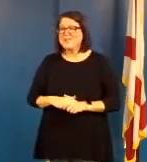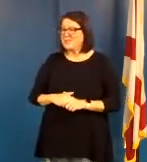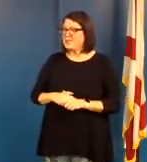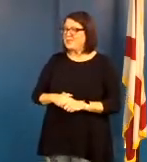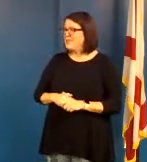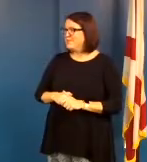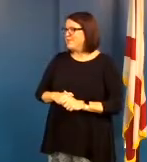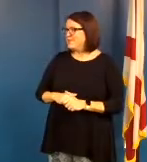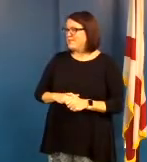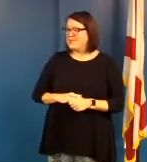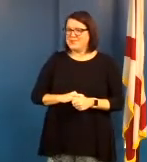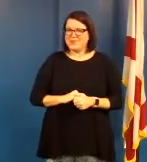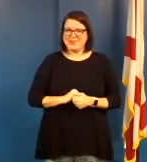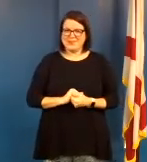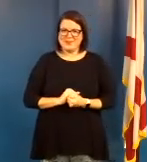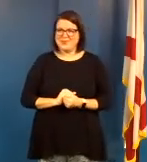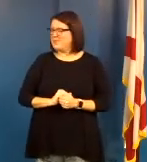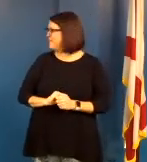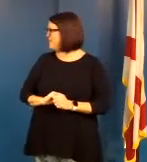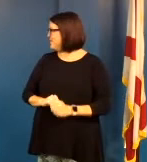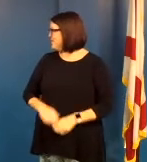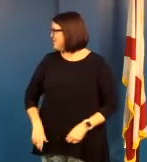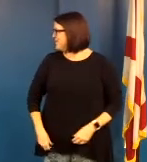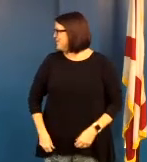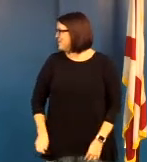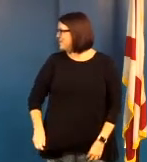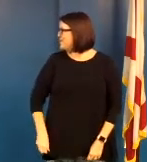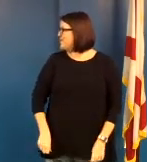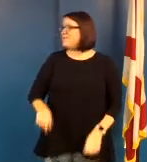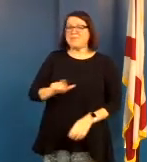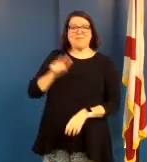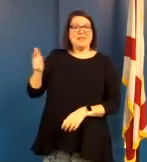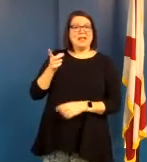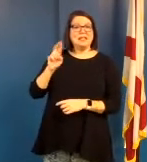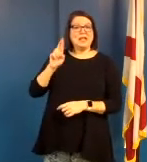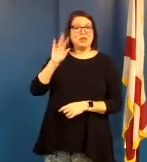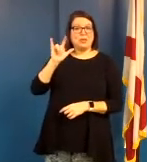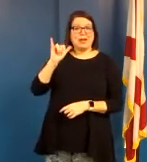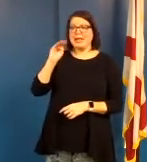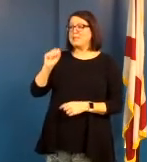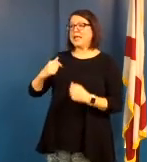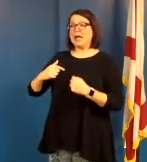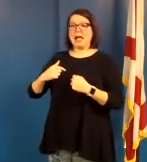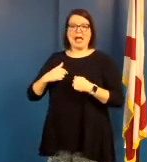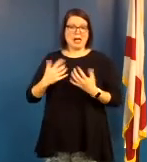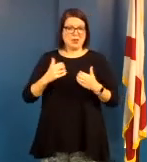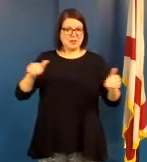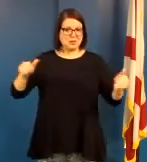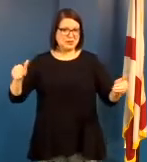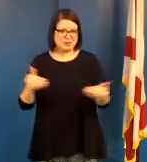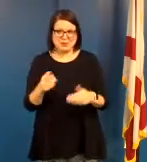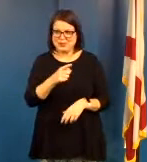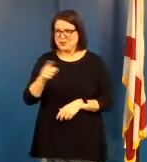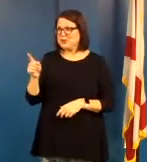Thank you. And are you introducing Dr. Williams? Yes. I have the pleasure as well to